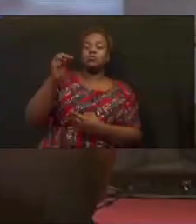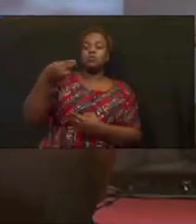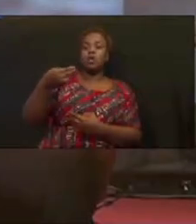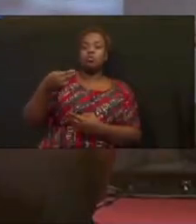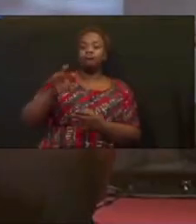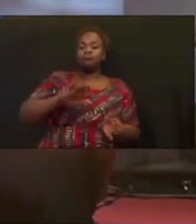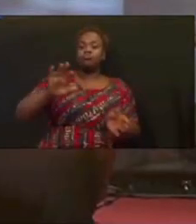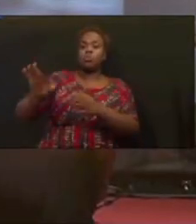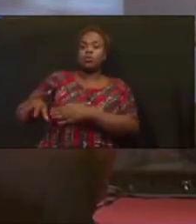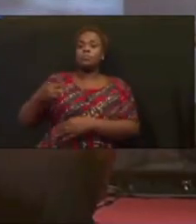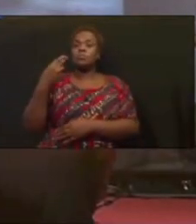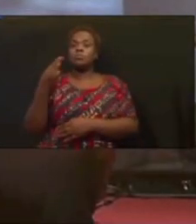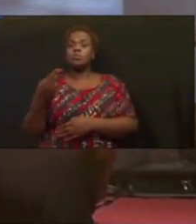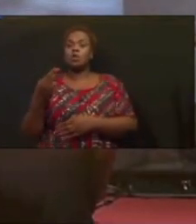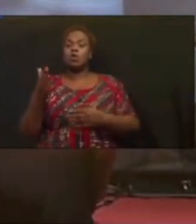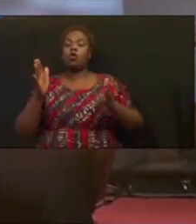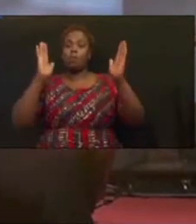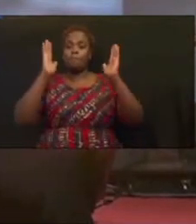was Nimrod Cush.